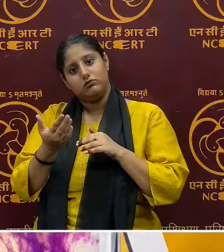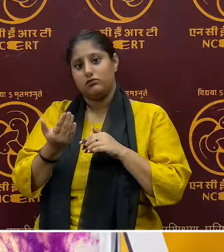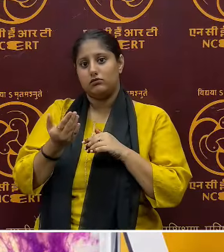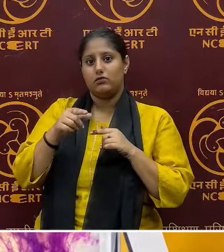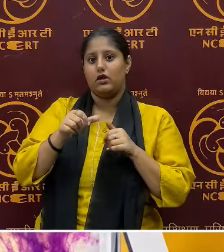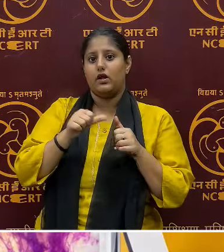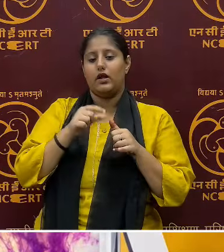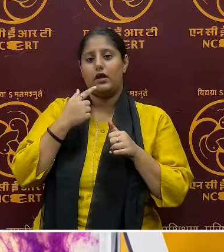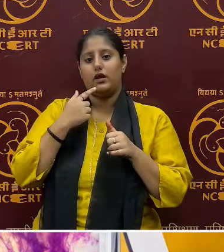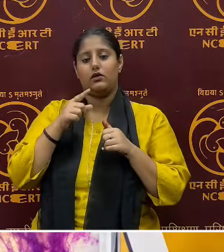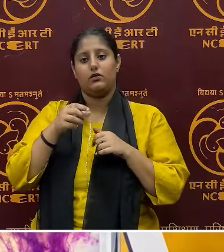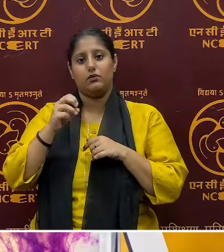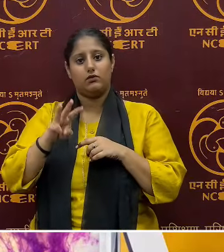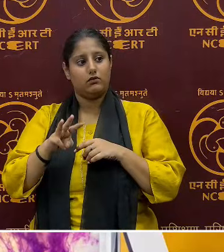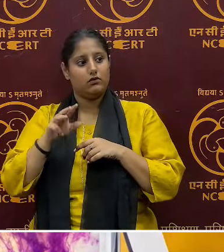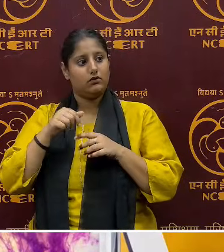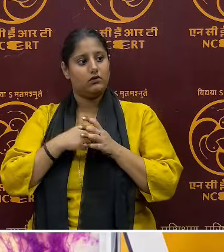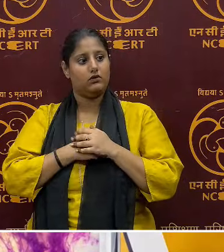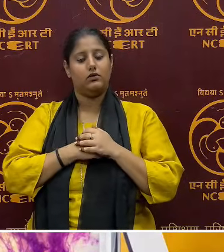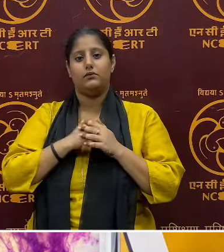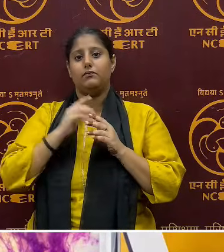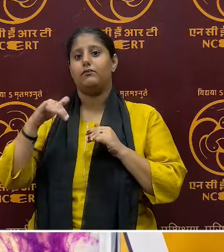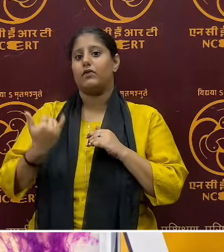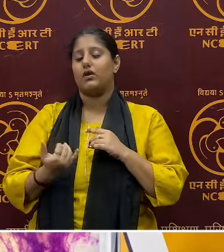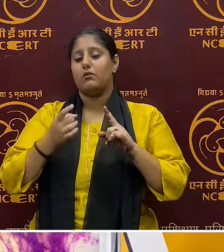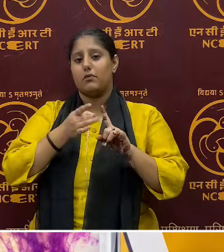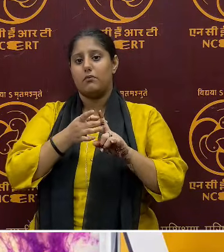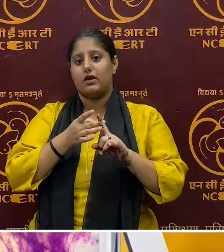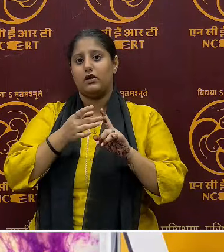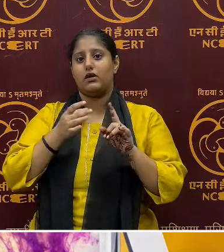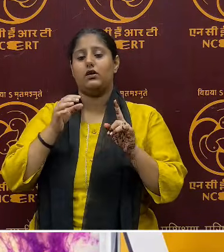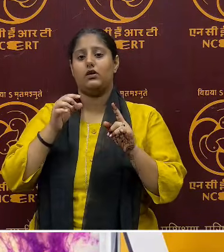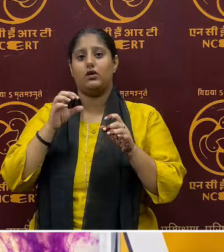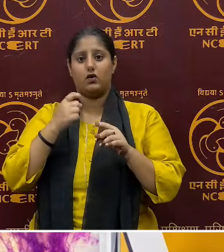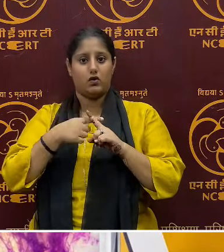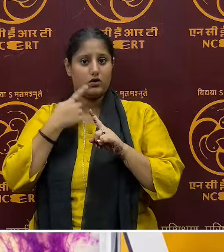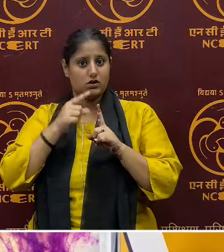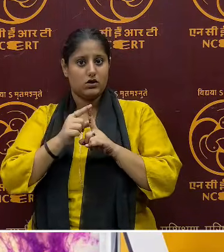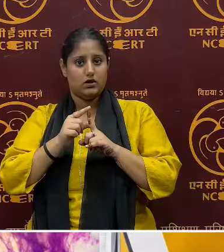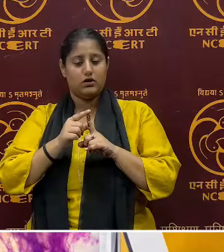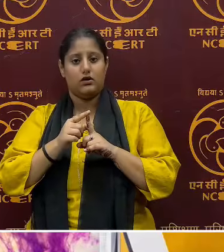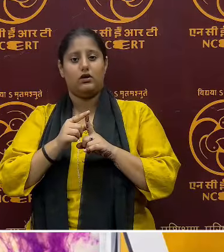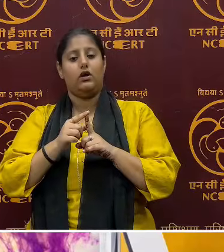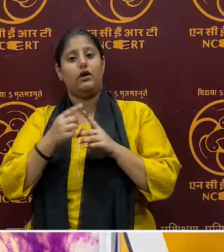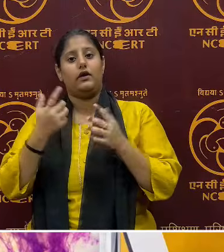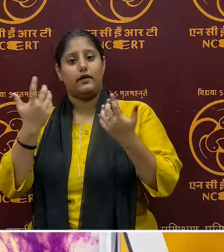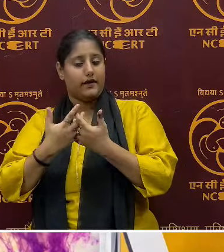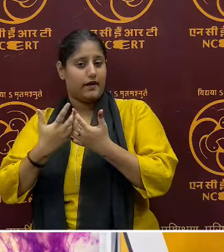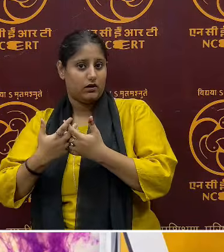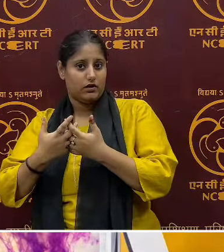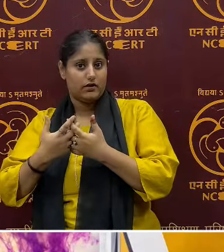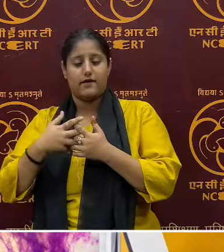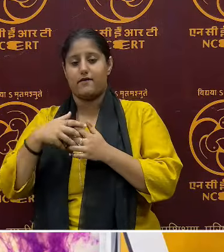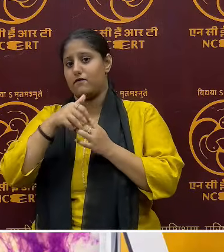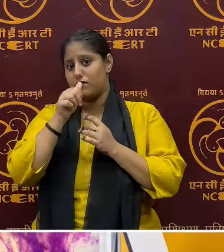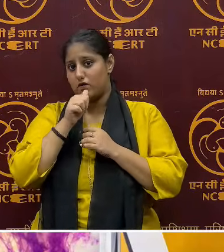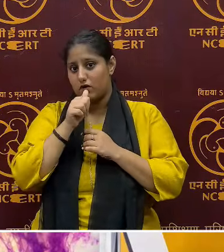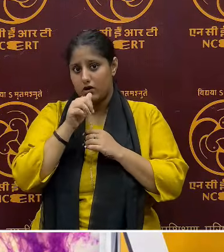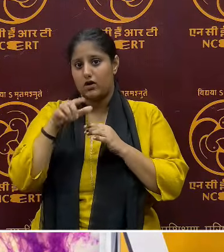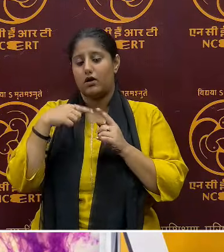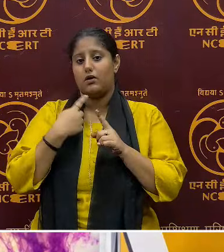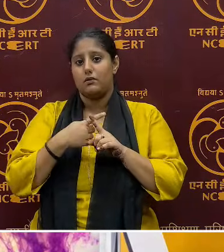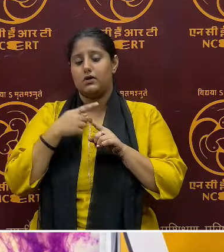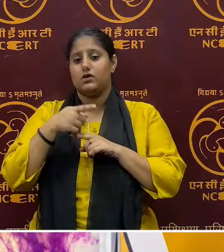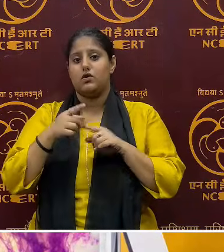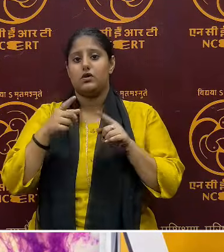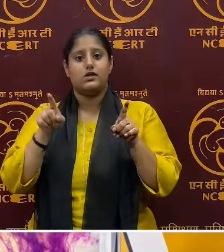Al2O3 is the correct one. Now metallic oxides react with dash to give salts in water, similar to the